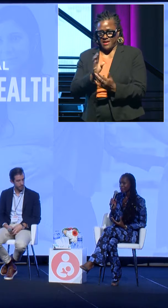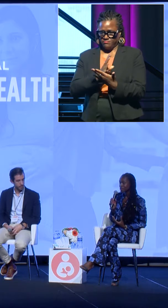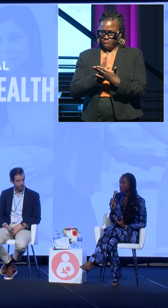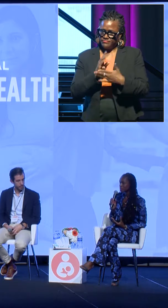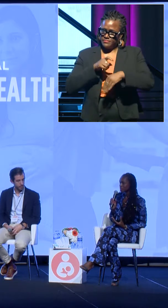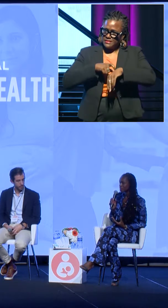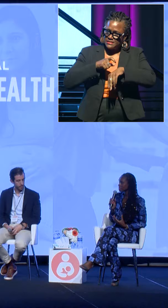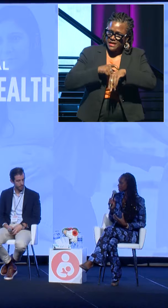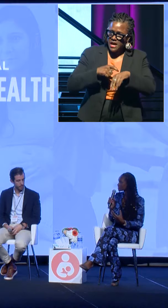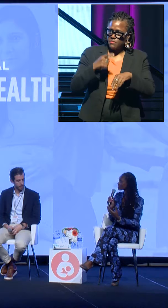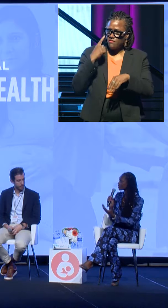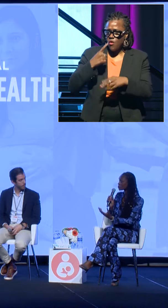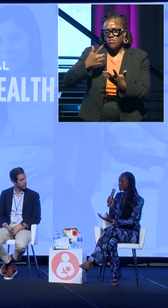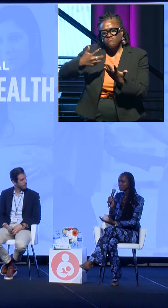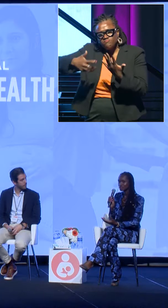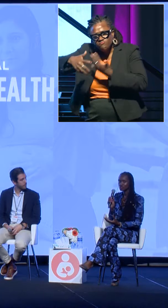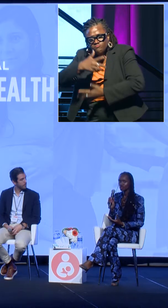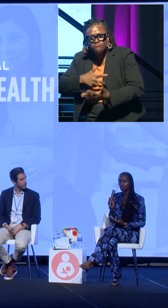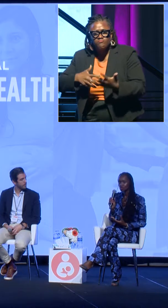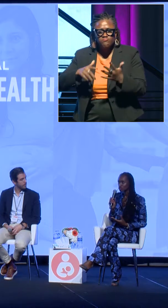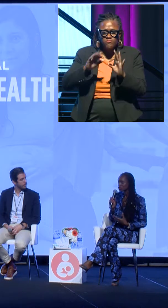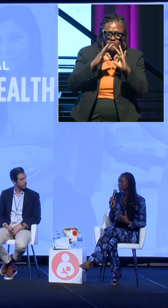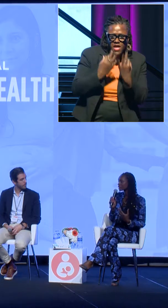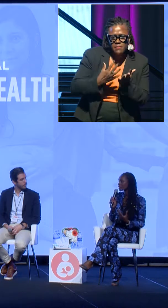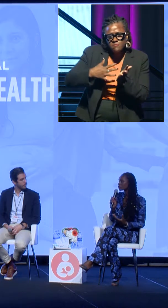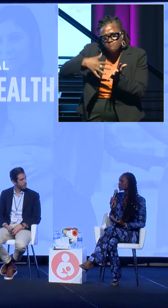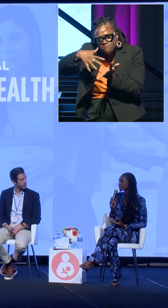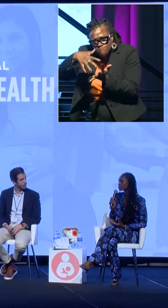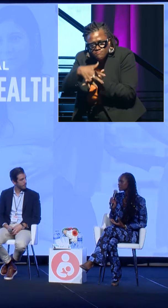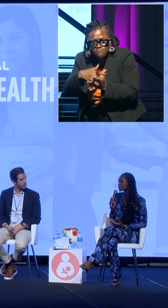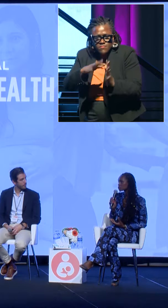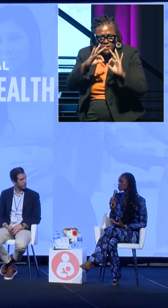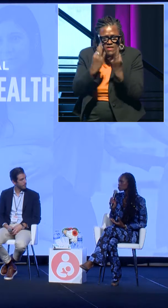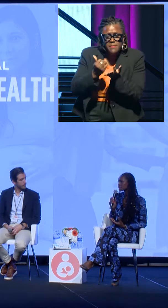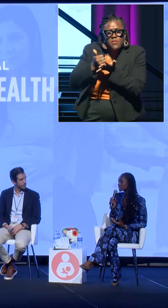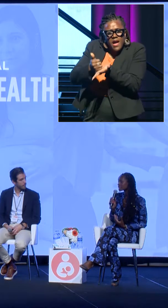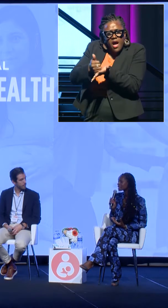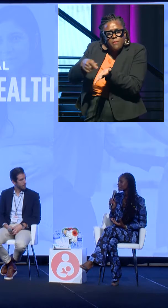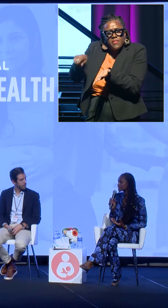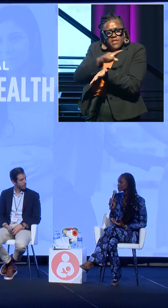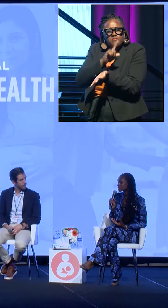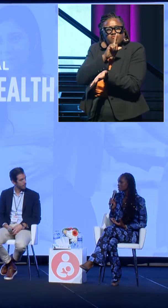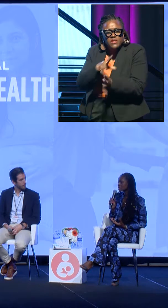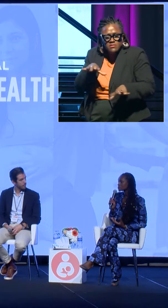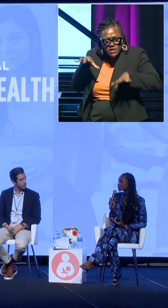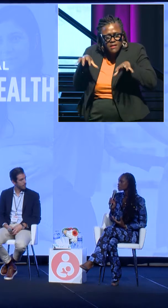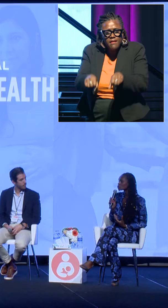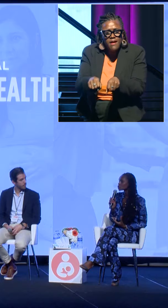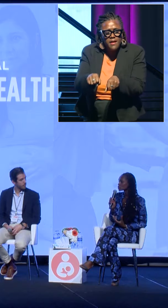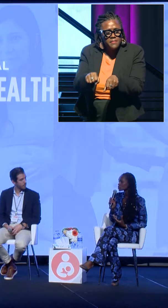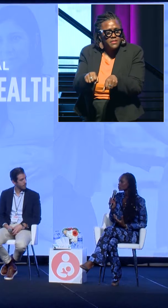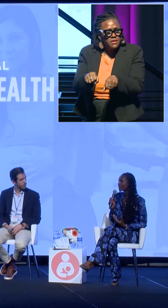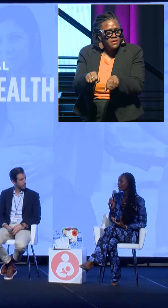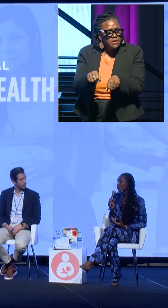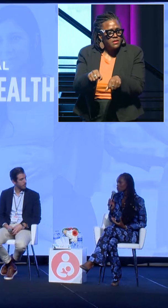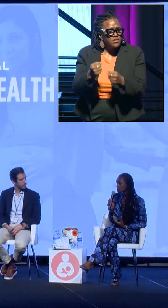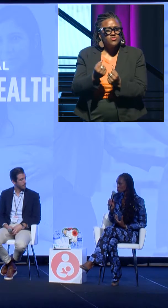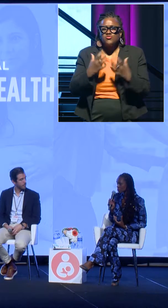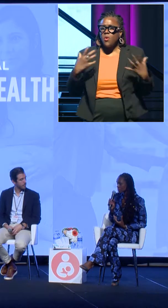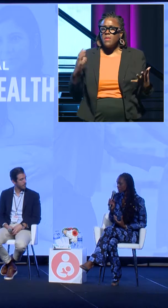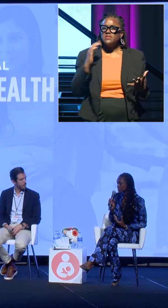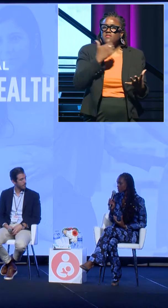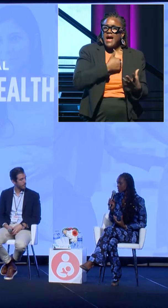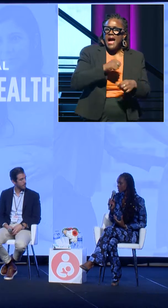that they have to spend, and this is stuff that we teach in our doula training and help families to reclaim, because so much of